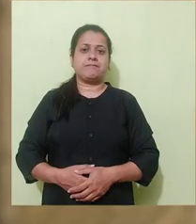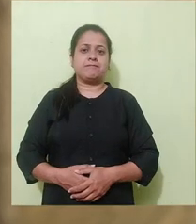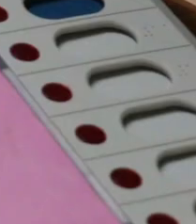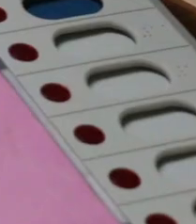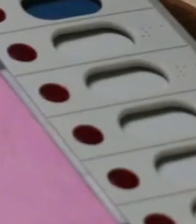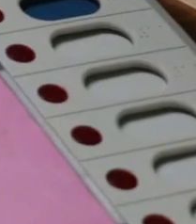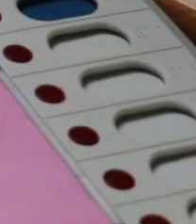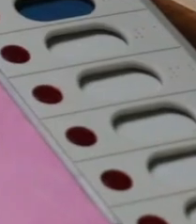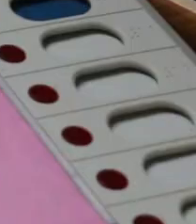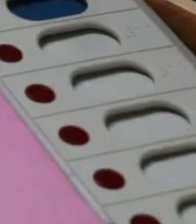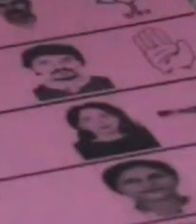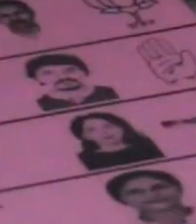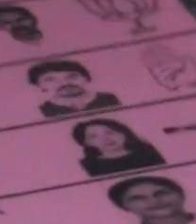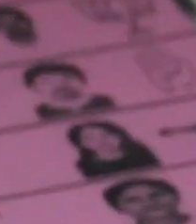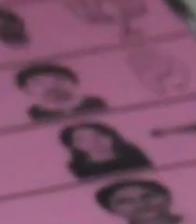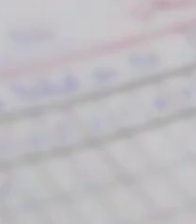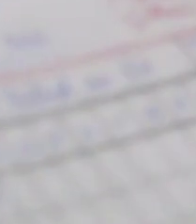poll.